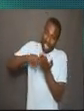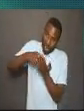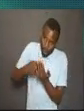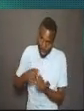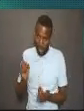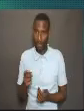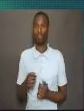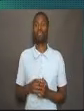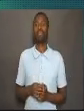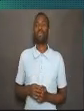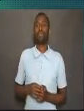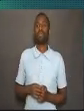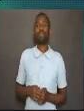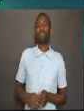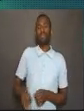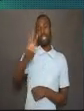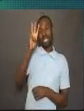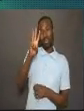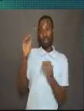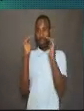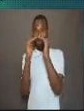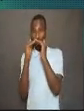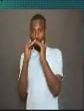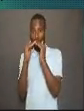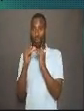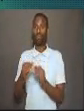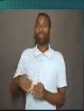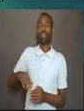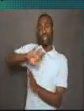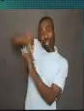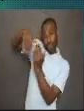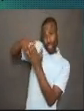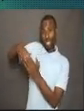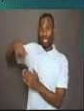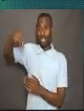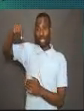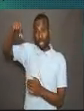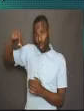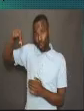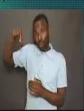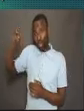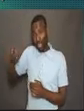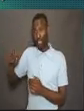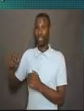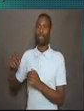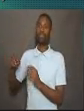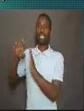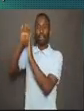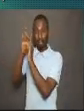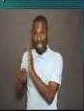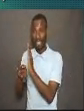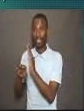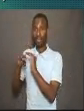in, and work is equal to total work in minus